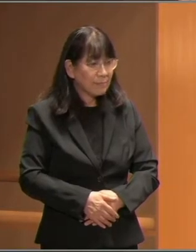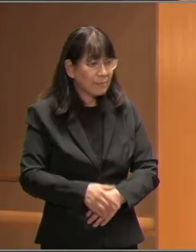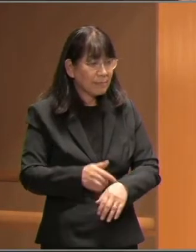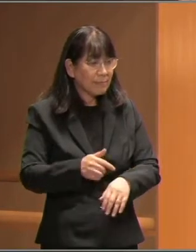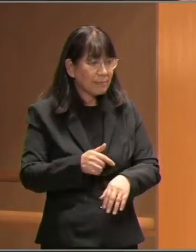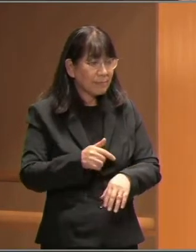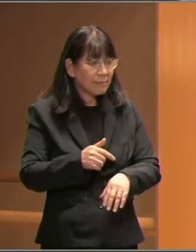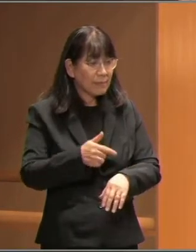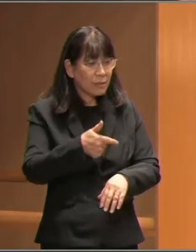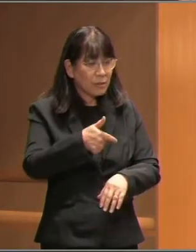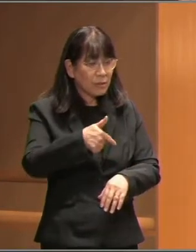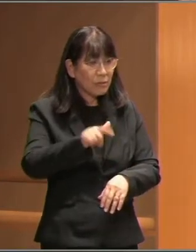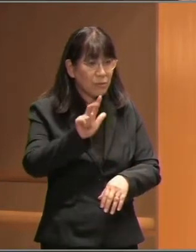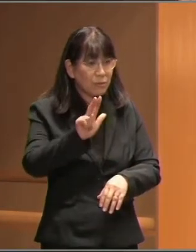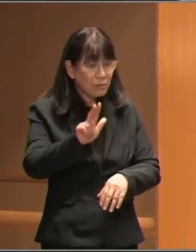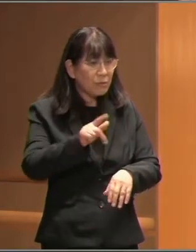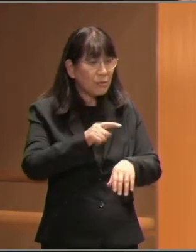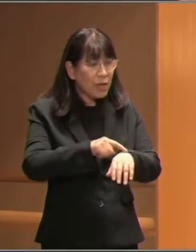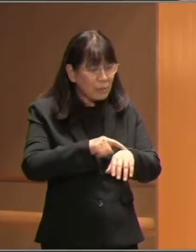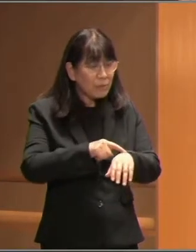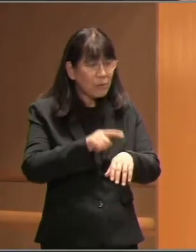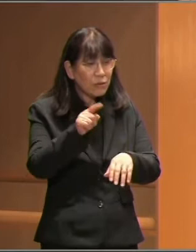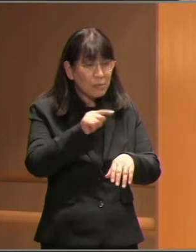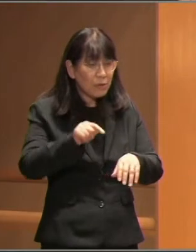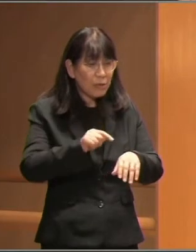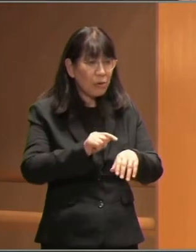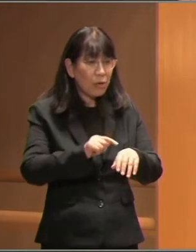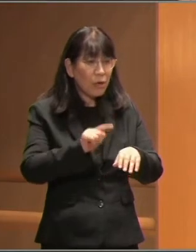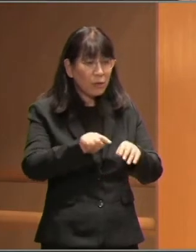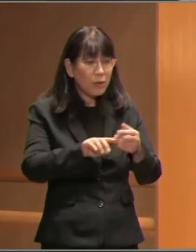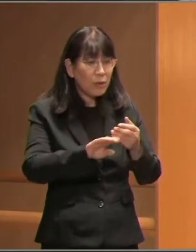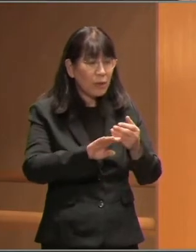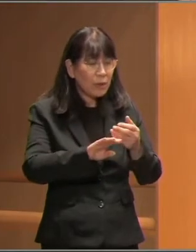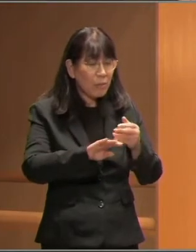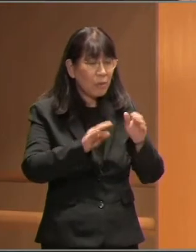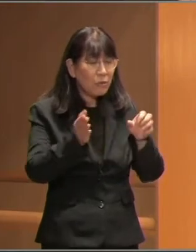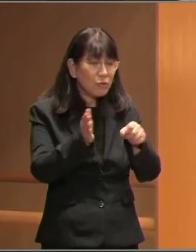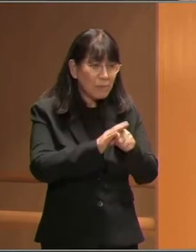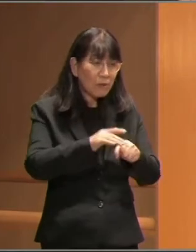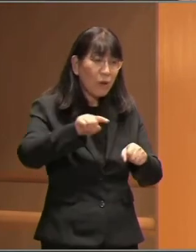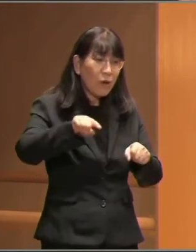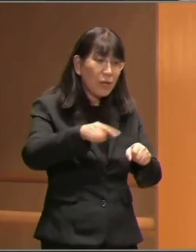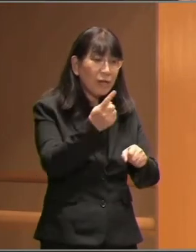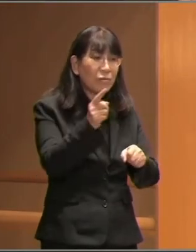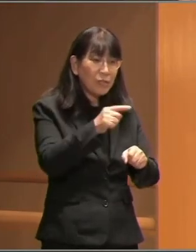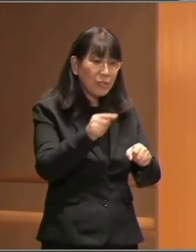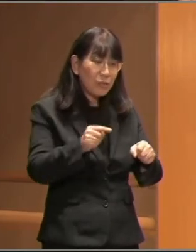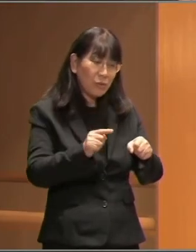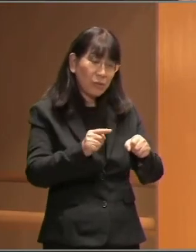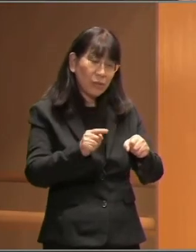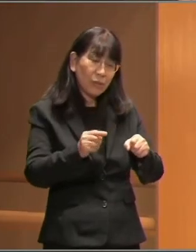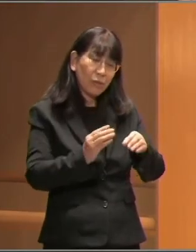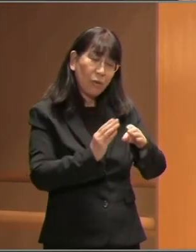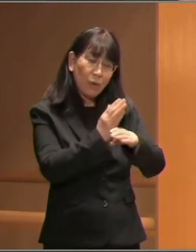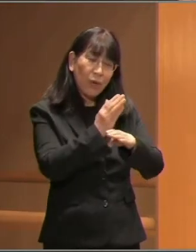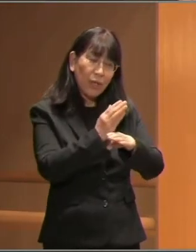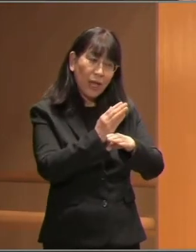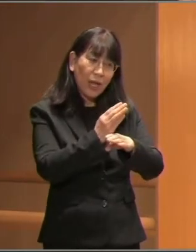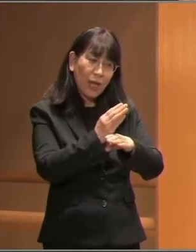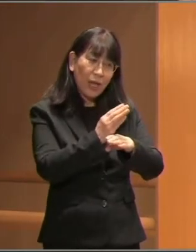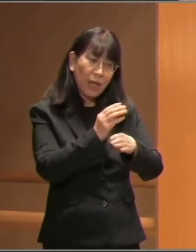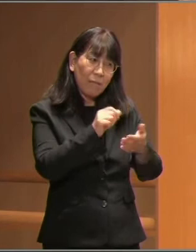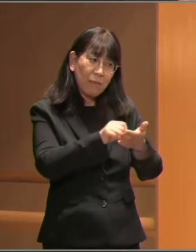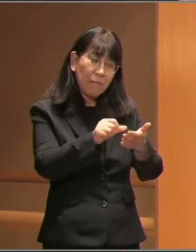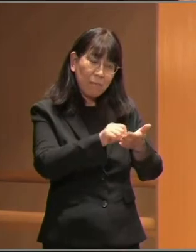full-time workers, but including others as well. In total, we have more than 500 people here.